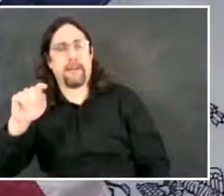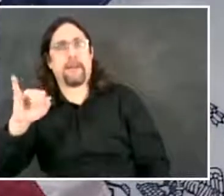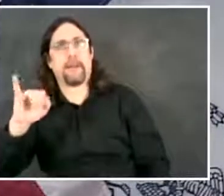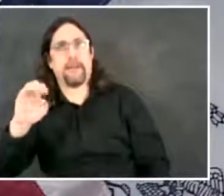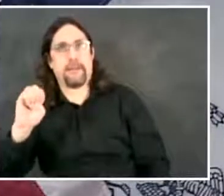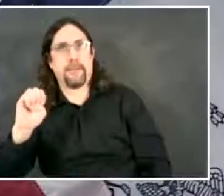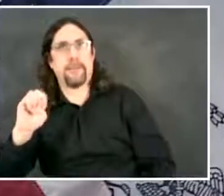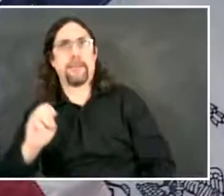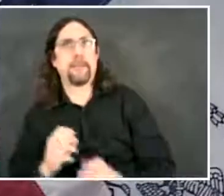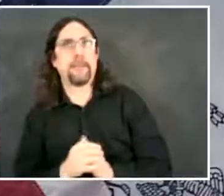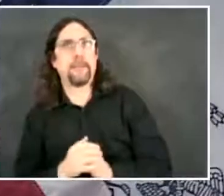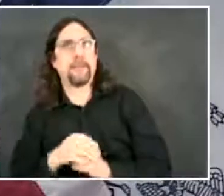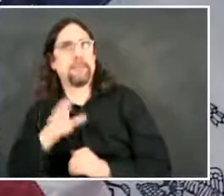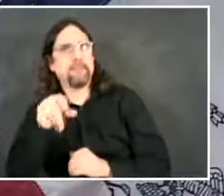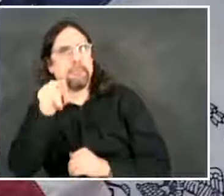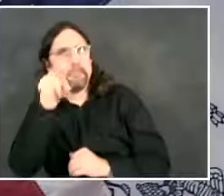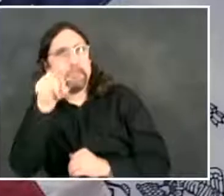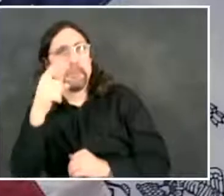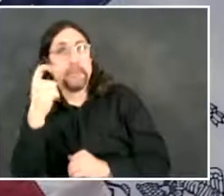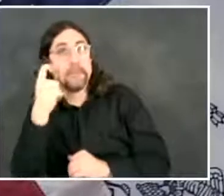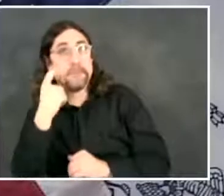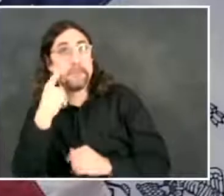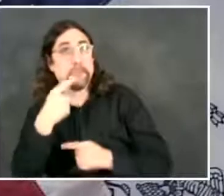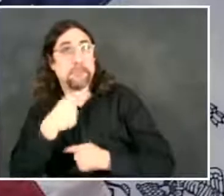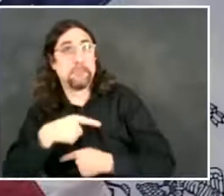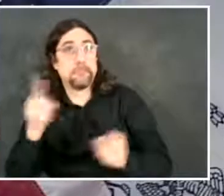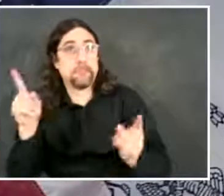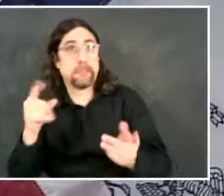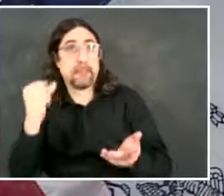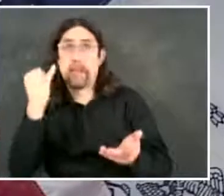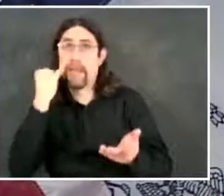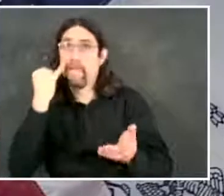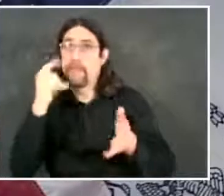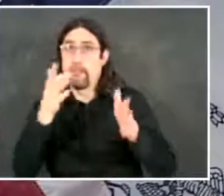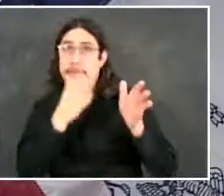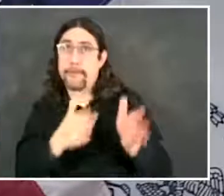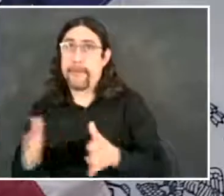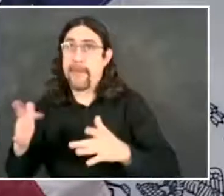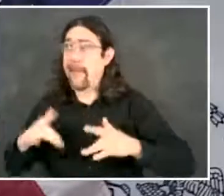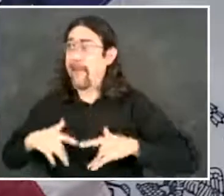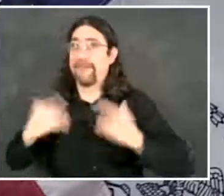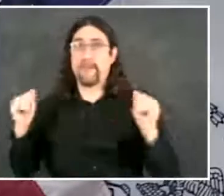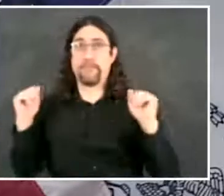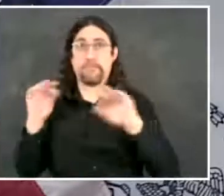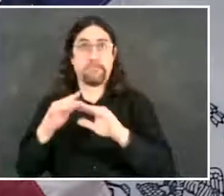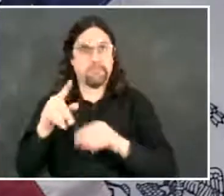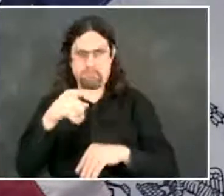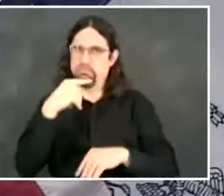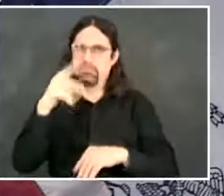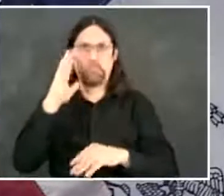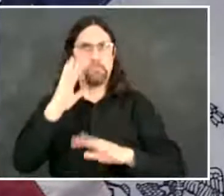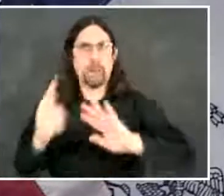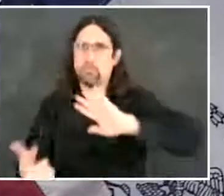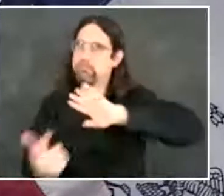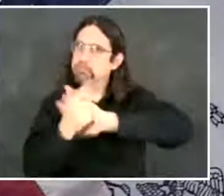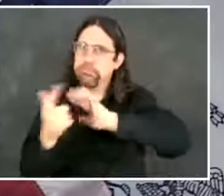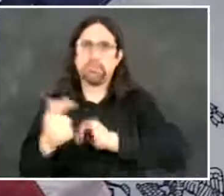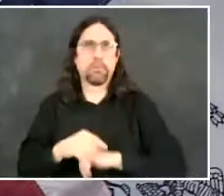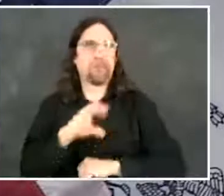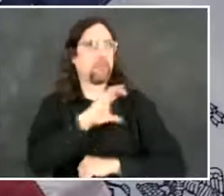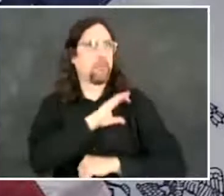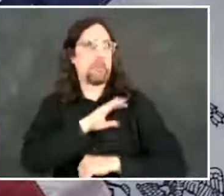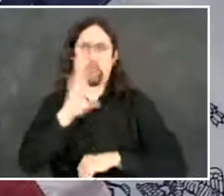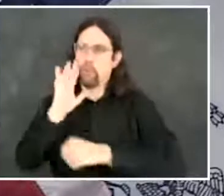that people flocked outside to see that military flyover Tuesday, are you reconsidering your own plans for the 4th of July